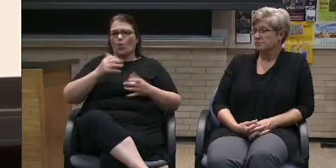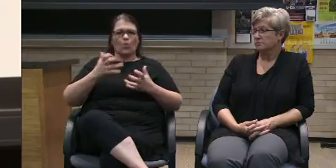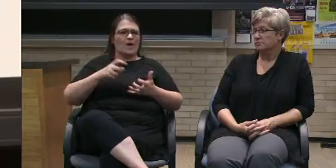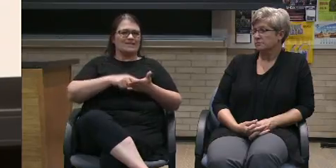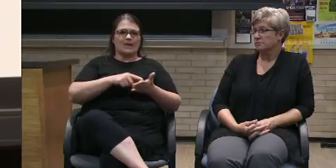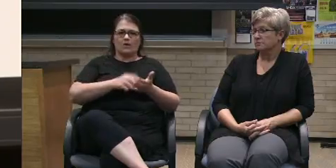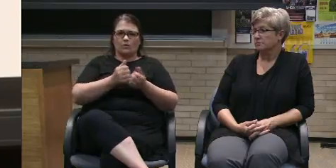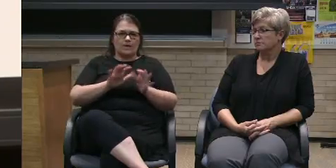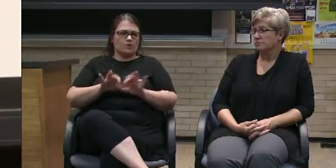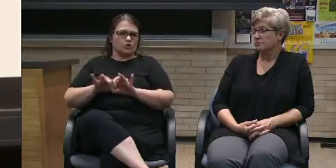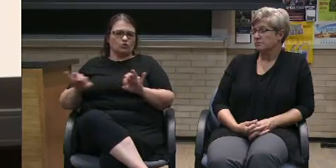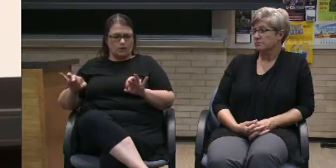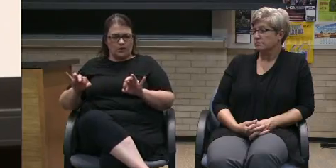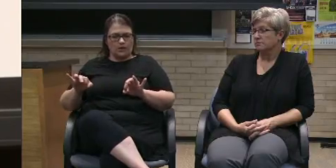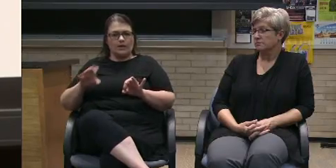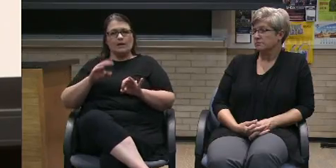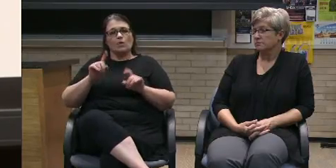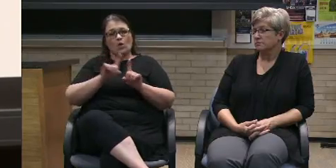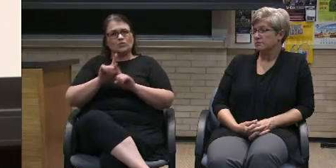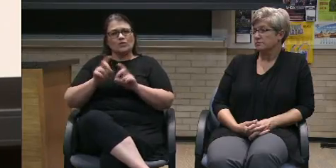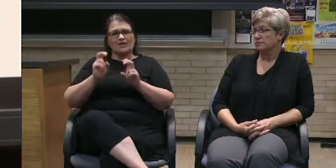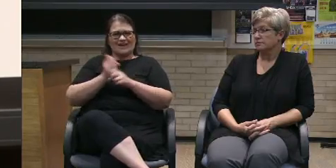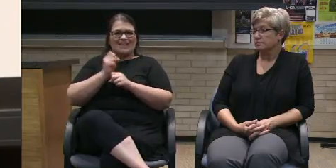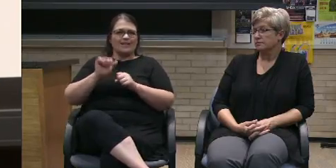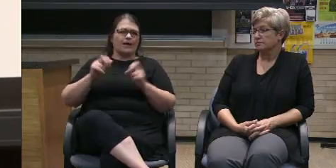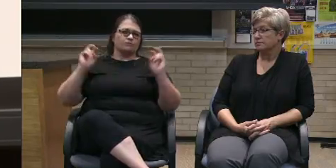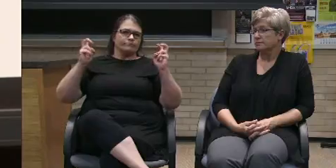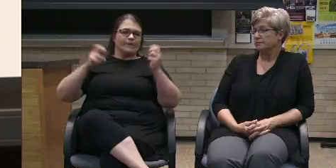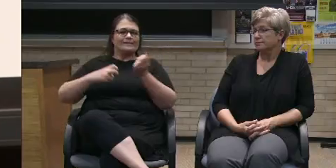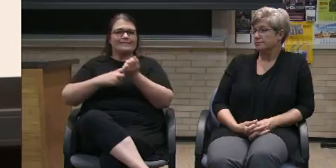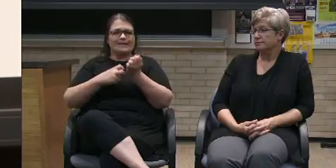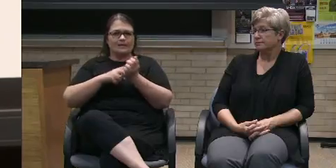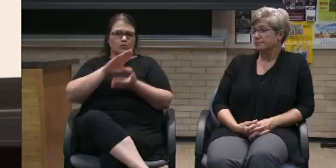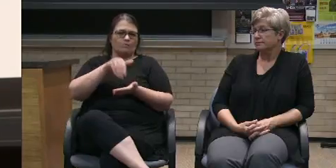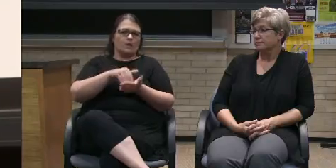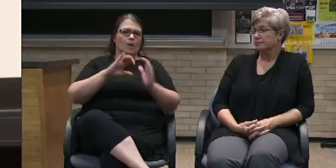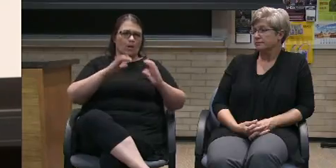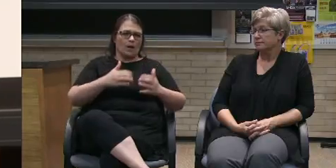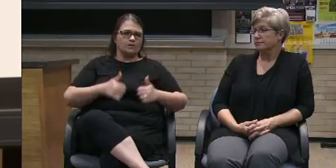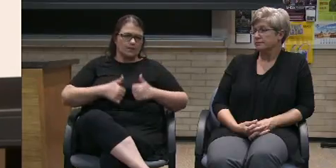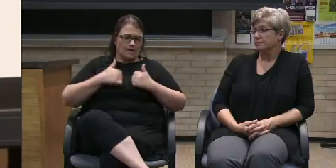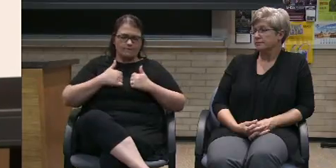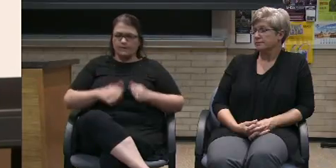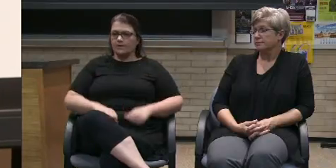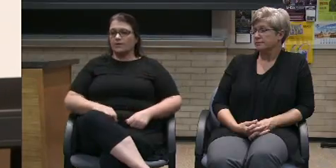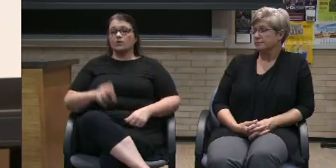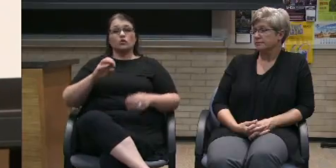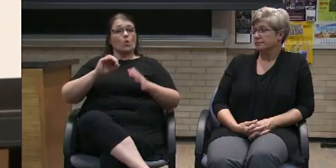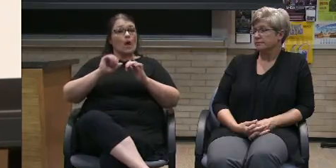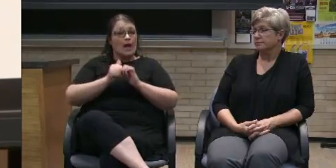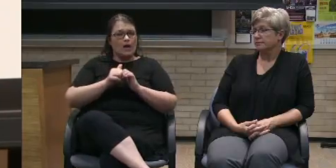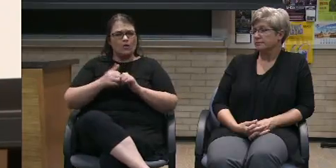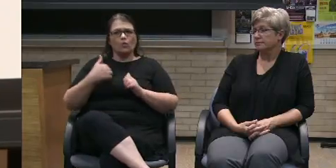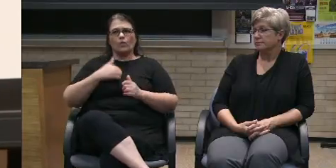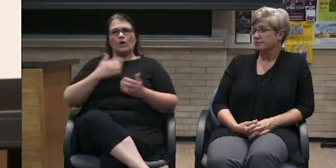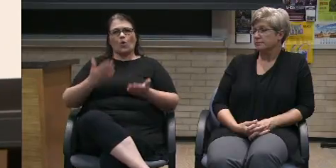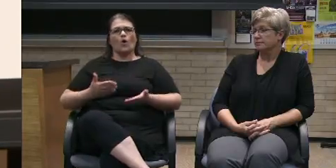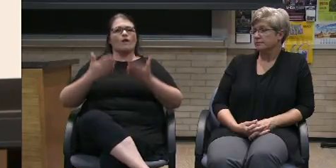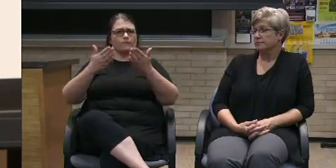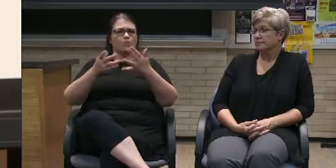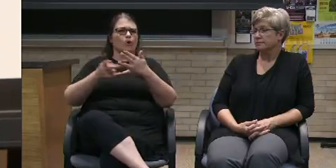that ticket to the middle class. How do we do that? We offer a high-quality portfolio of programs that will attract the students. Have to